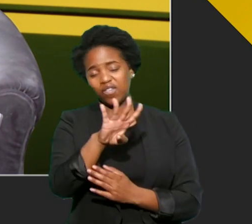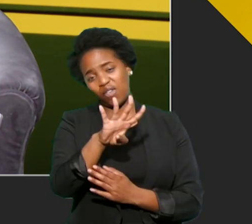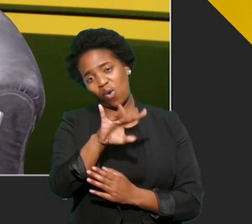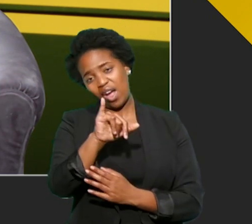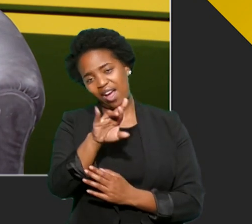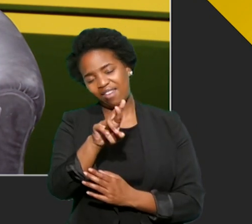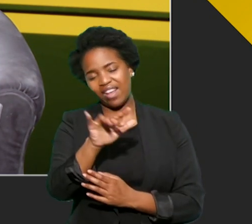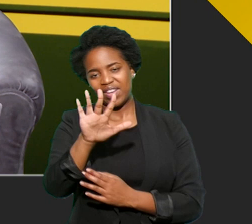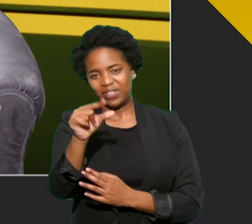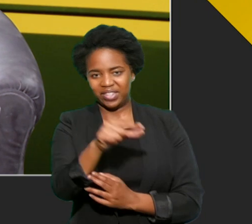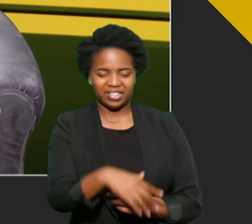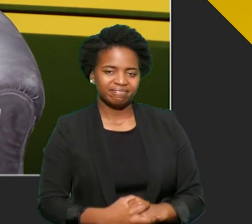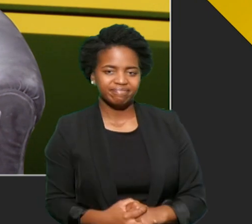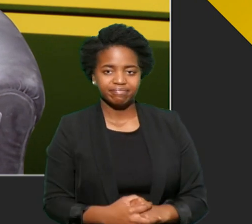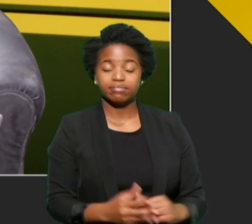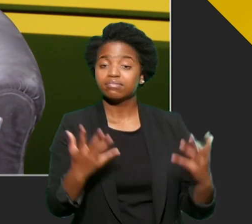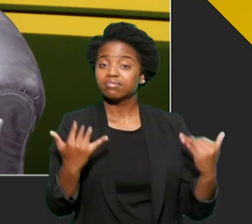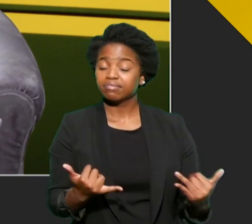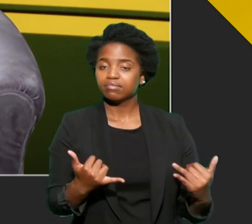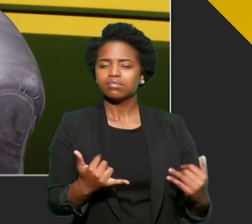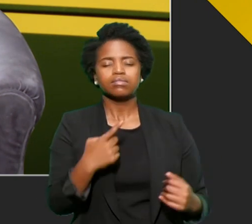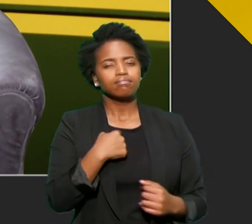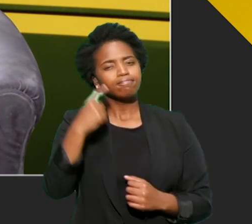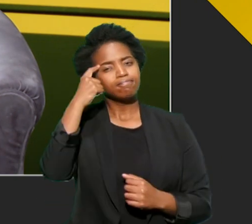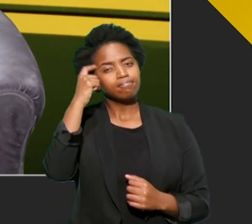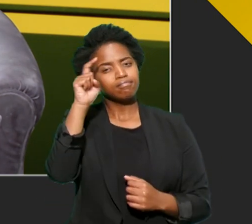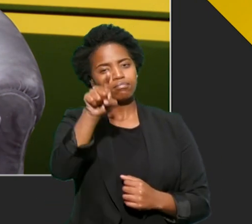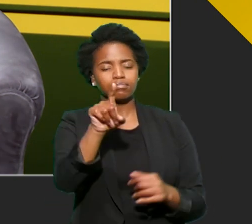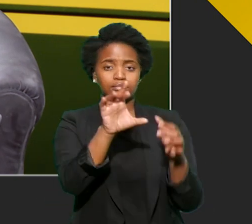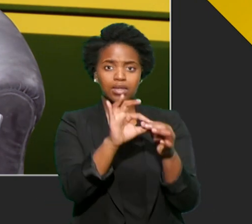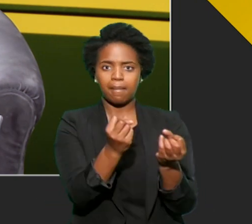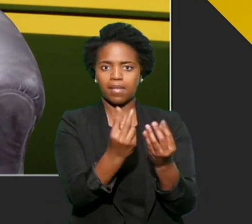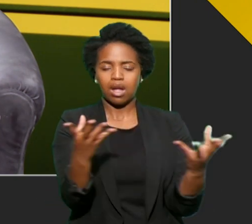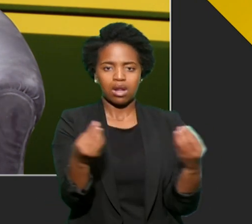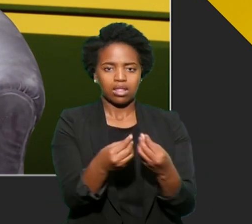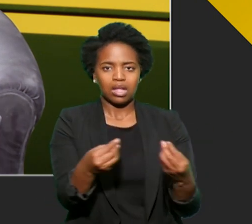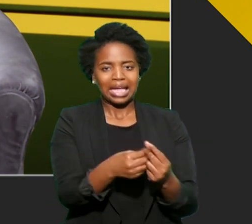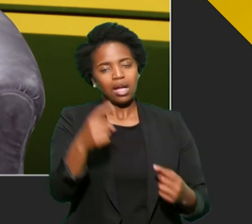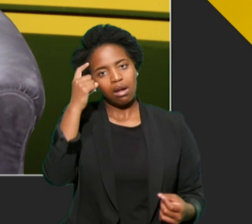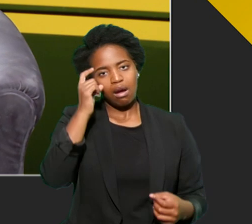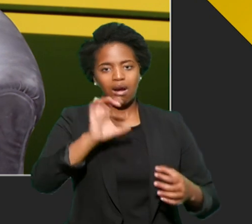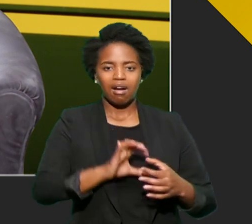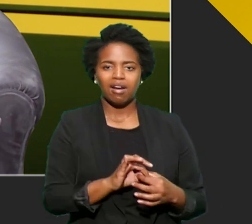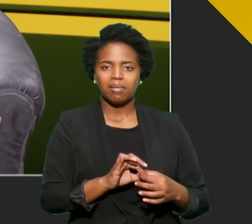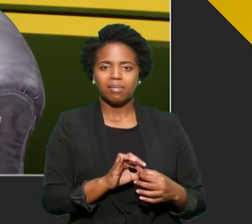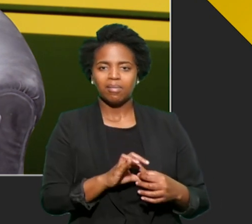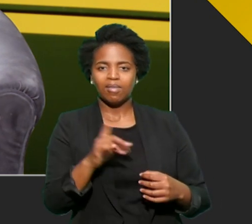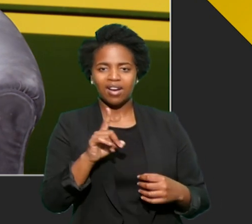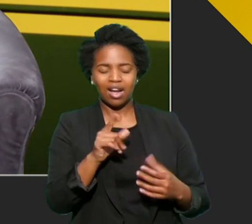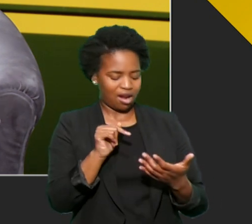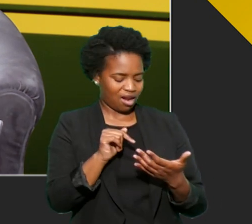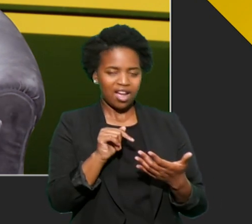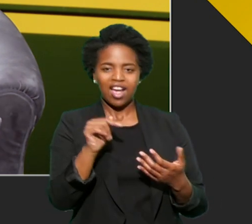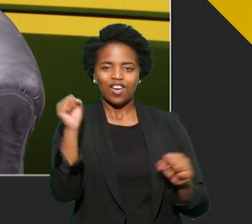also 5G. Now, with that being said, I mean, there's so many pointers. Dining room,